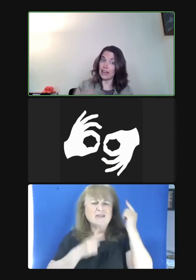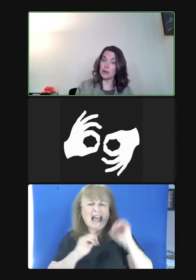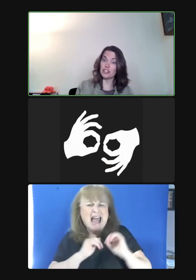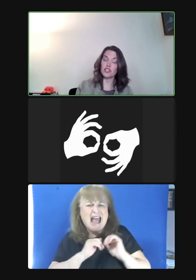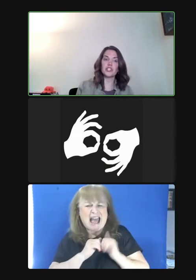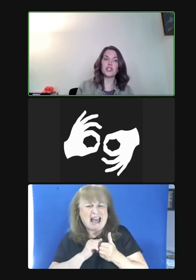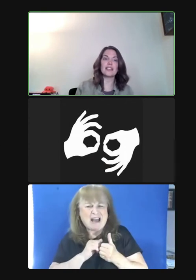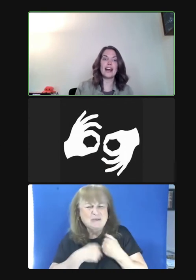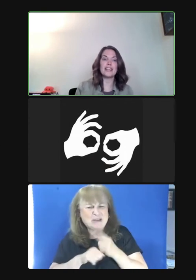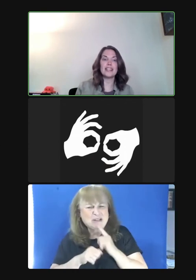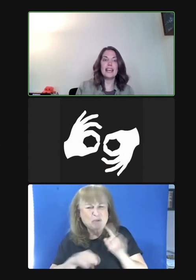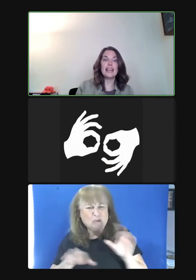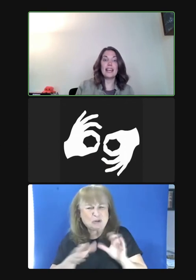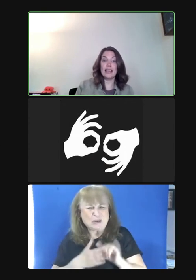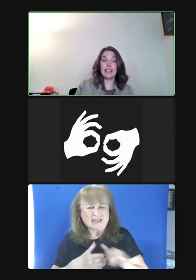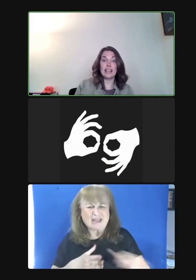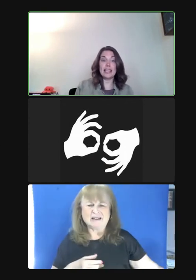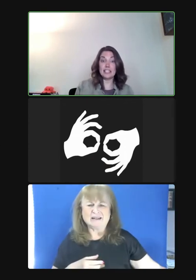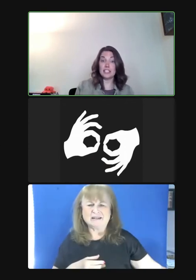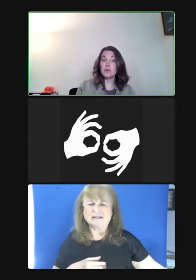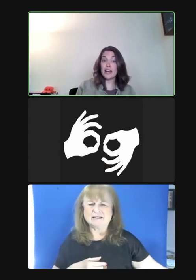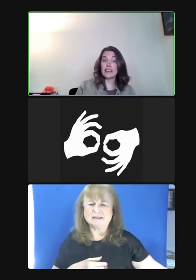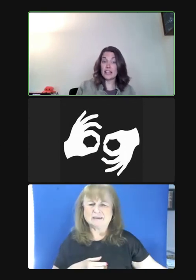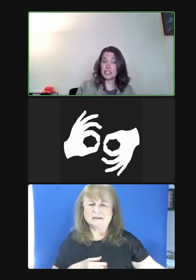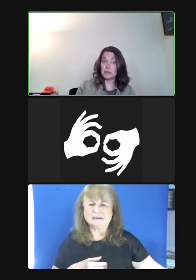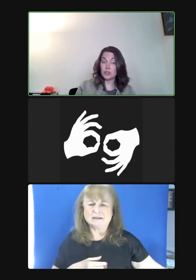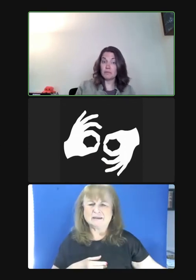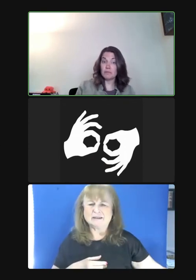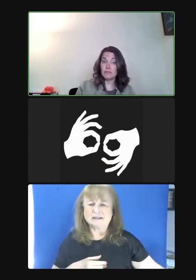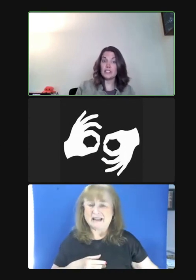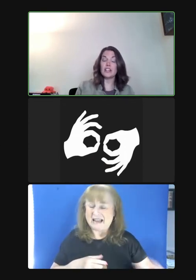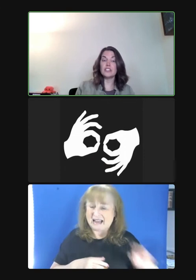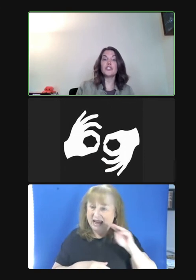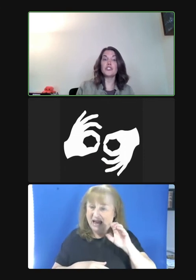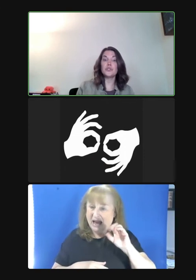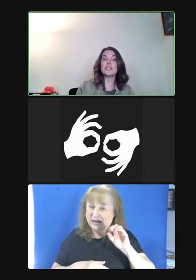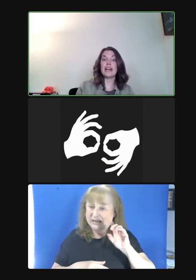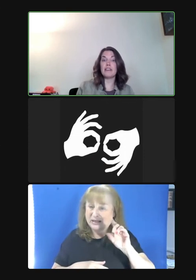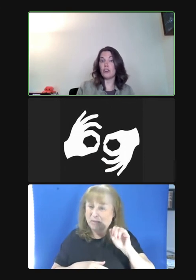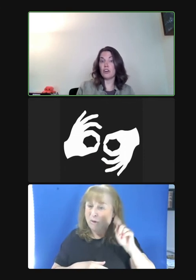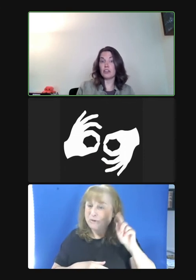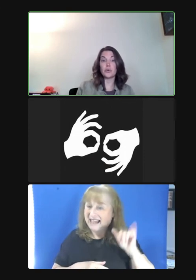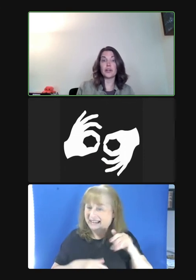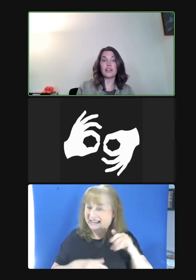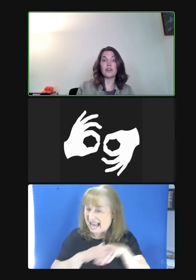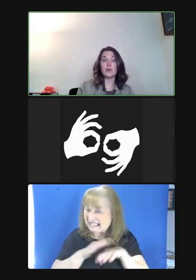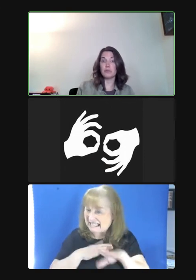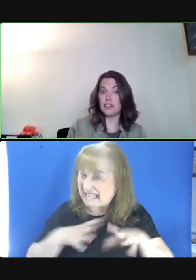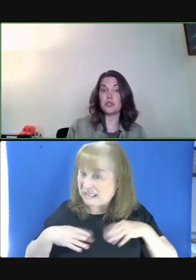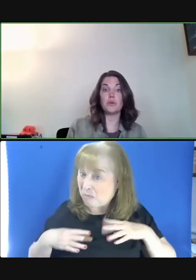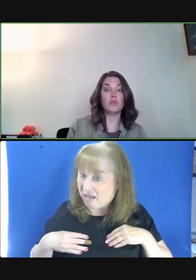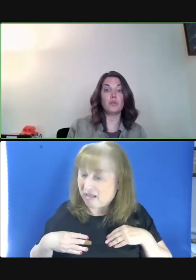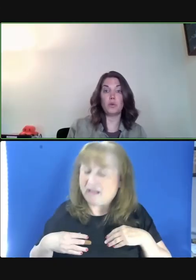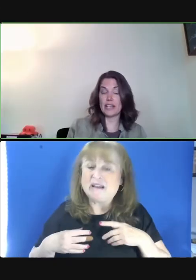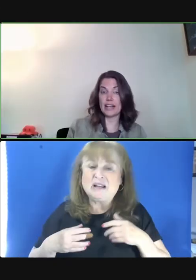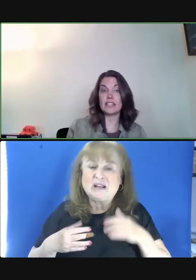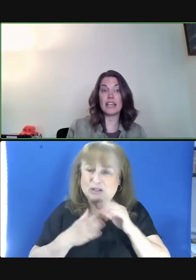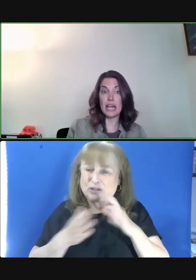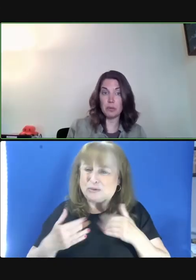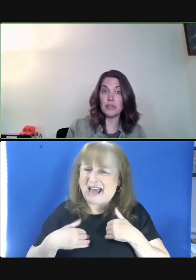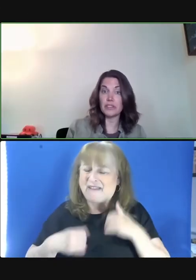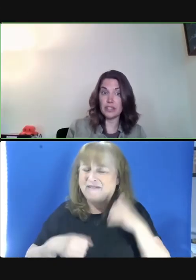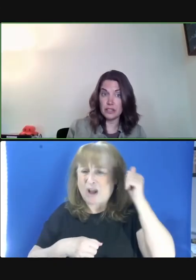do we make sure we're doing that? Is the modality accessible? Does the student have the auditory or visual